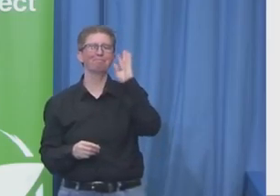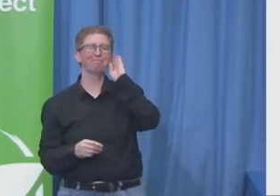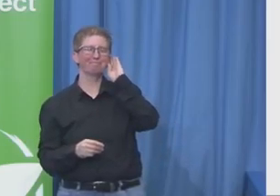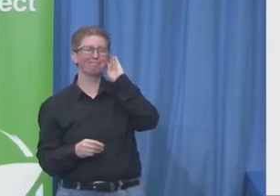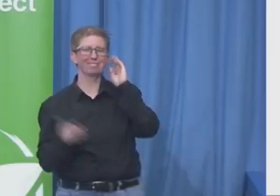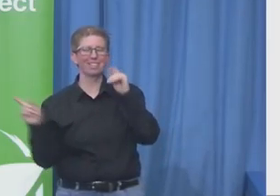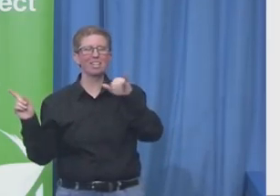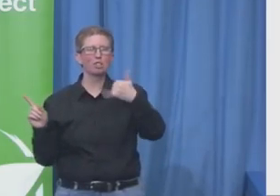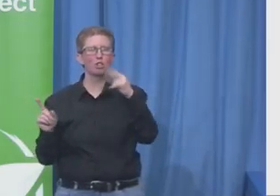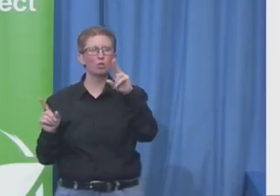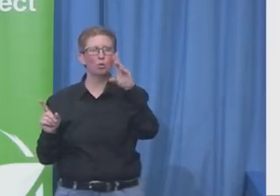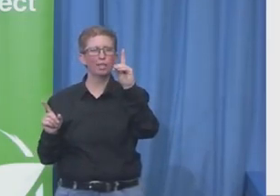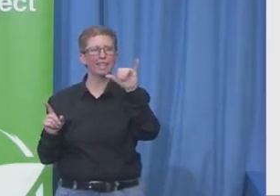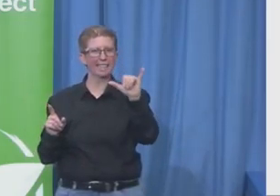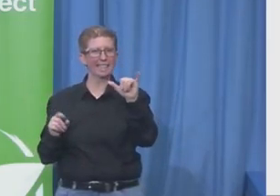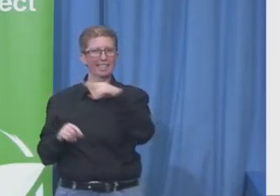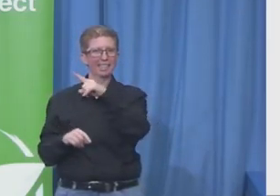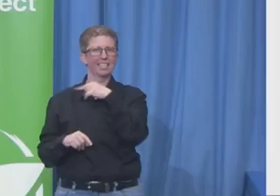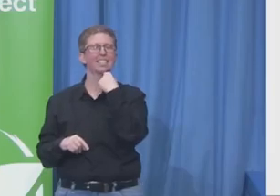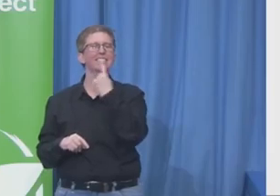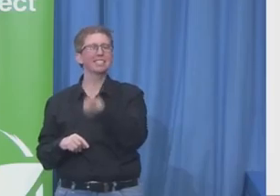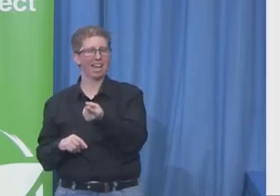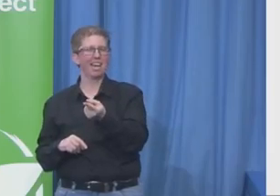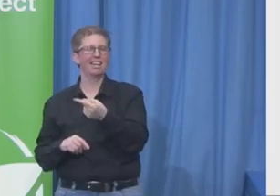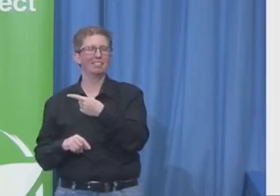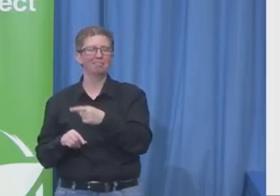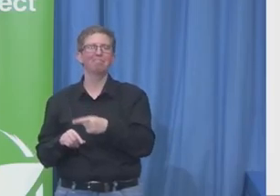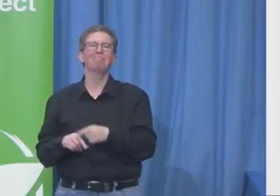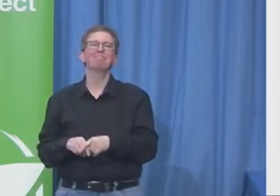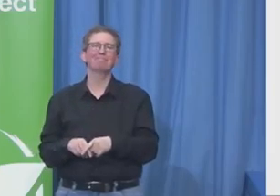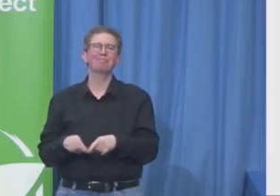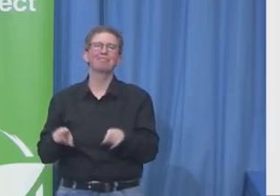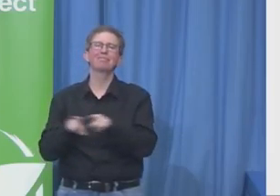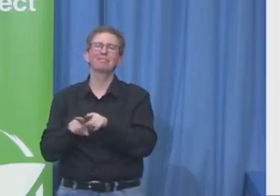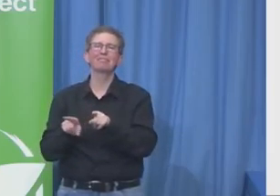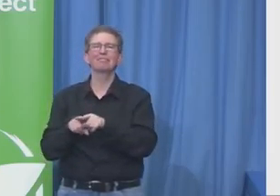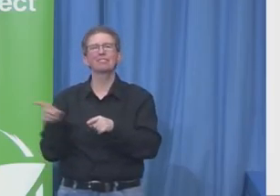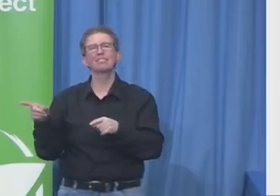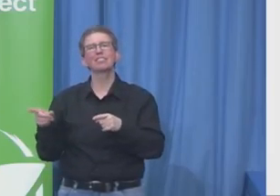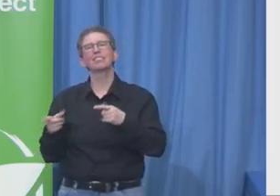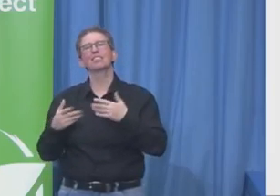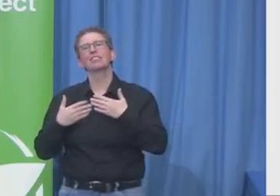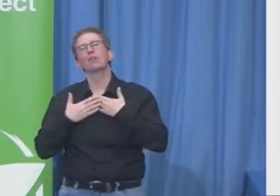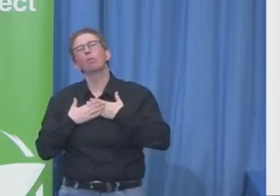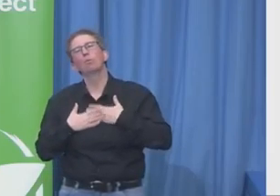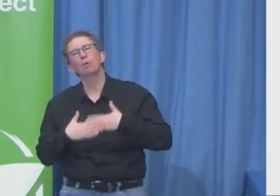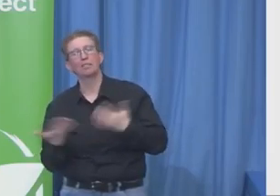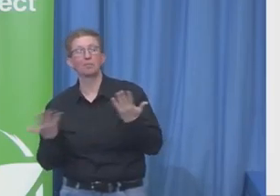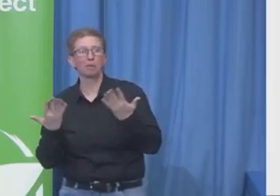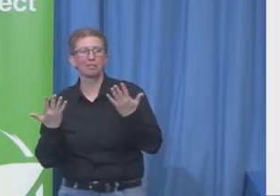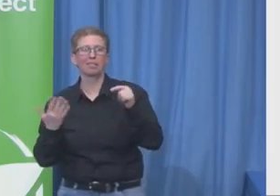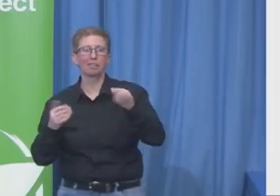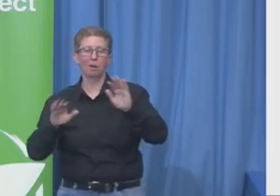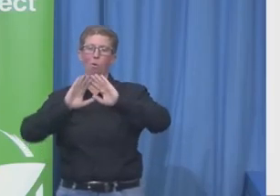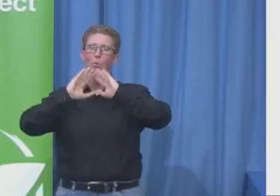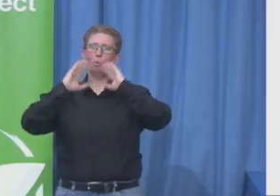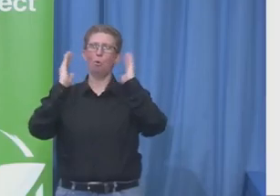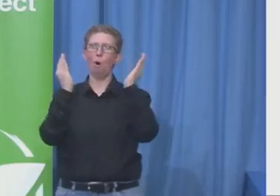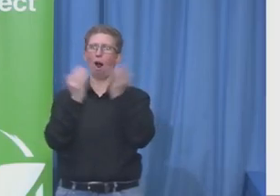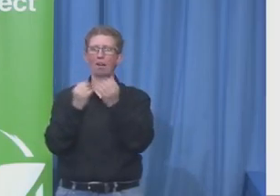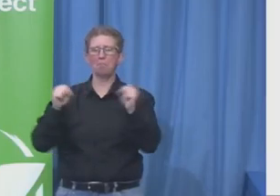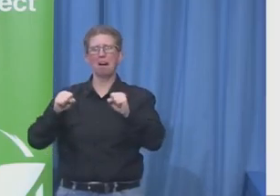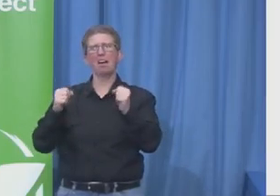Bank to begin to talk about the importance of disability inclusion. The approach that the bank takes is